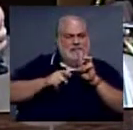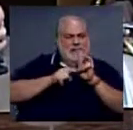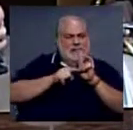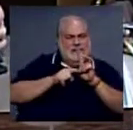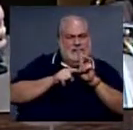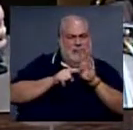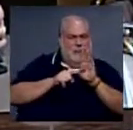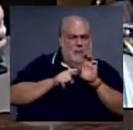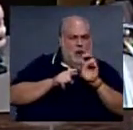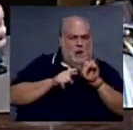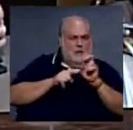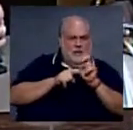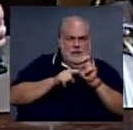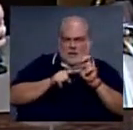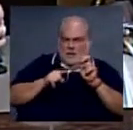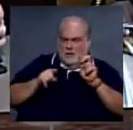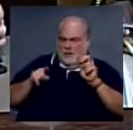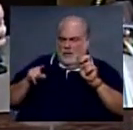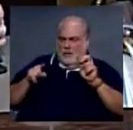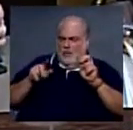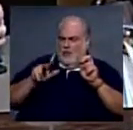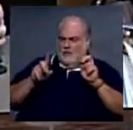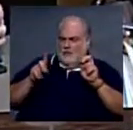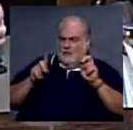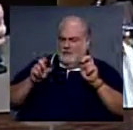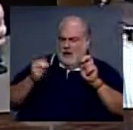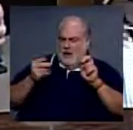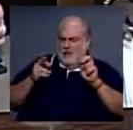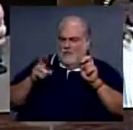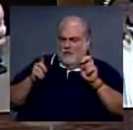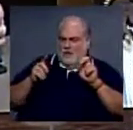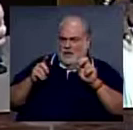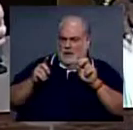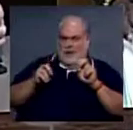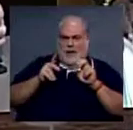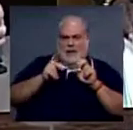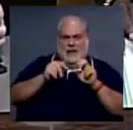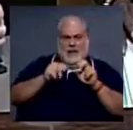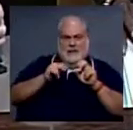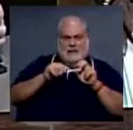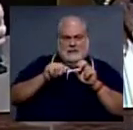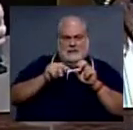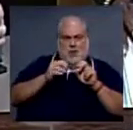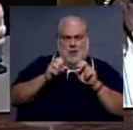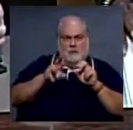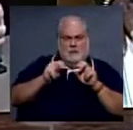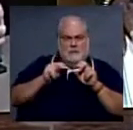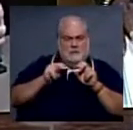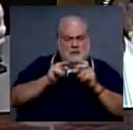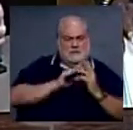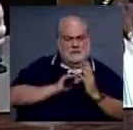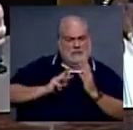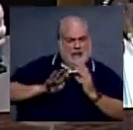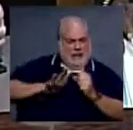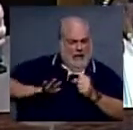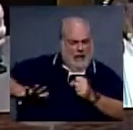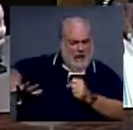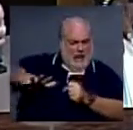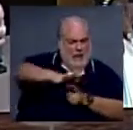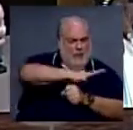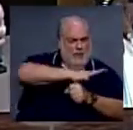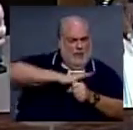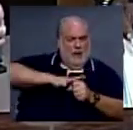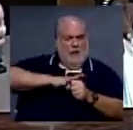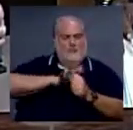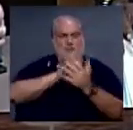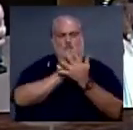Street in Shackelford, and Canis and Bowman, as well as the impact of the traffic patterns